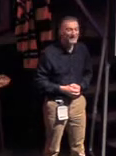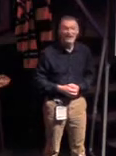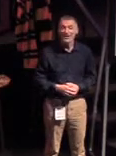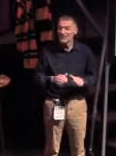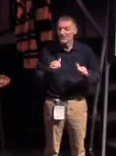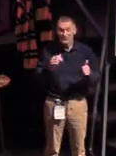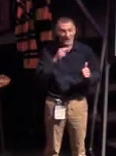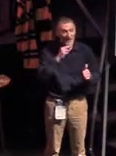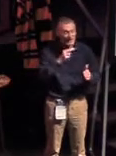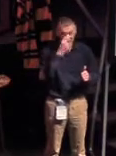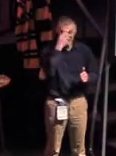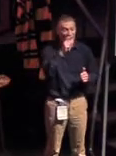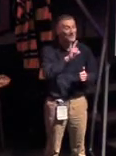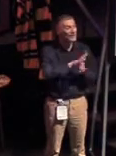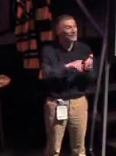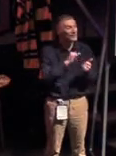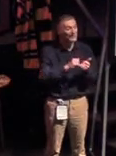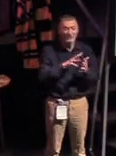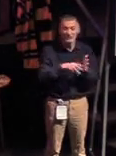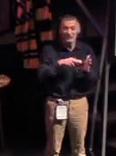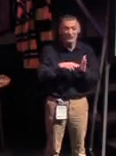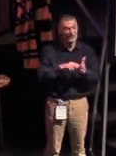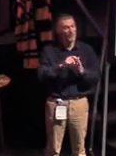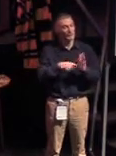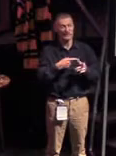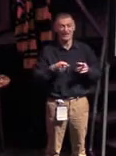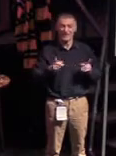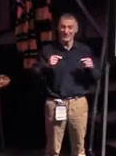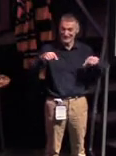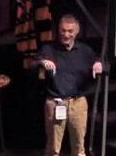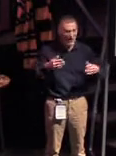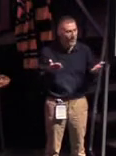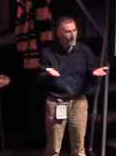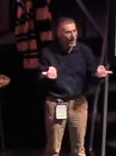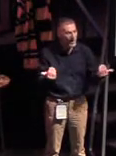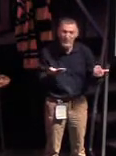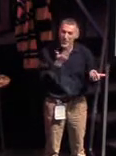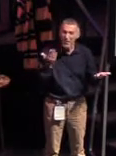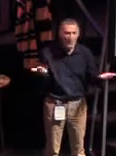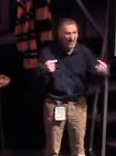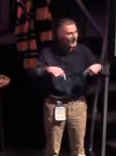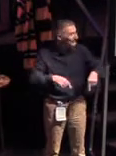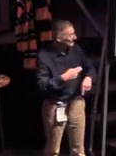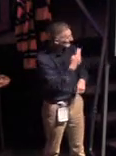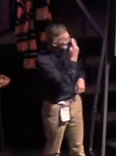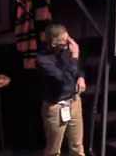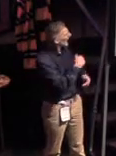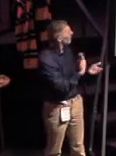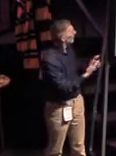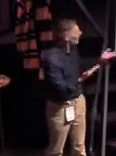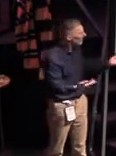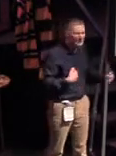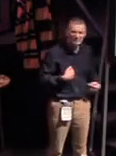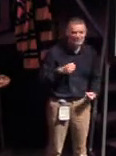Good afternoon, everyone. My name's Chris Wright. I'm the project manager for IETM Hull. A very warm welcome to you all. As you gathered, my name is not on there, so I'm not one of